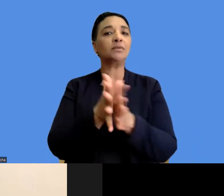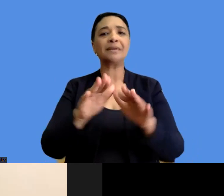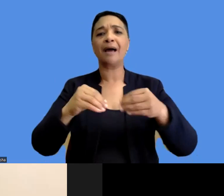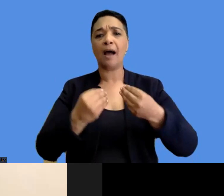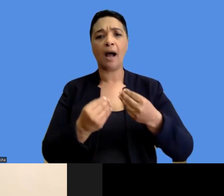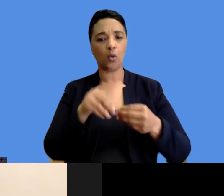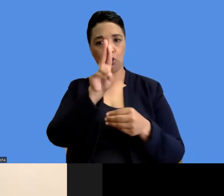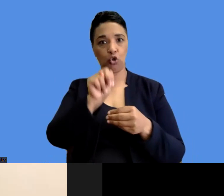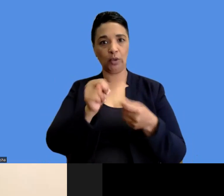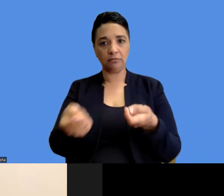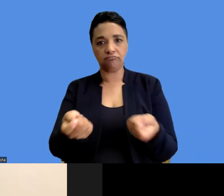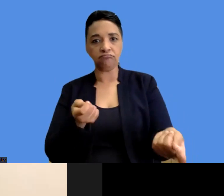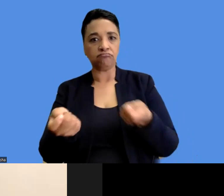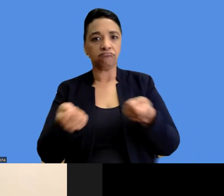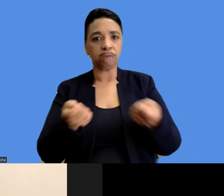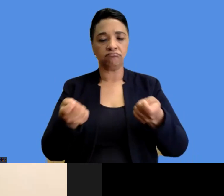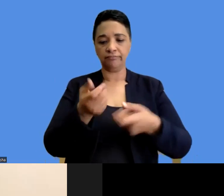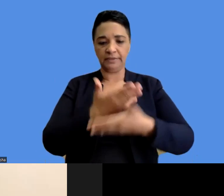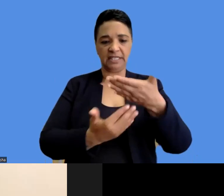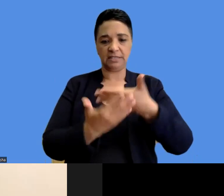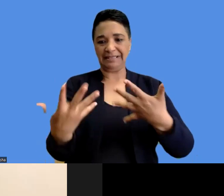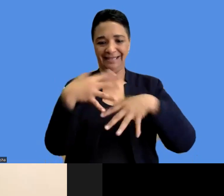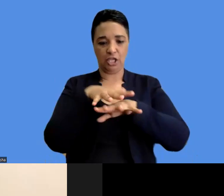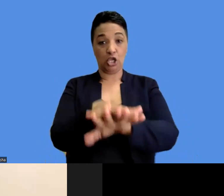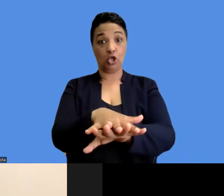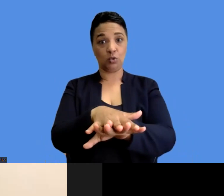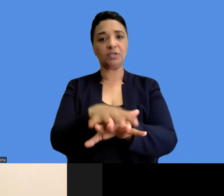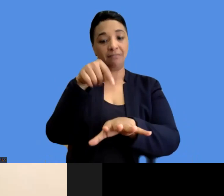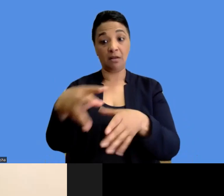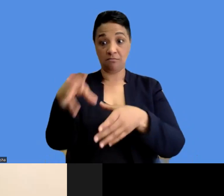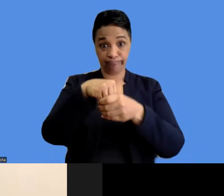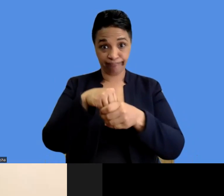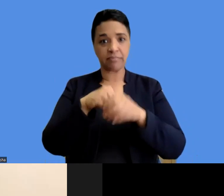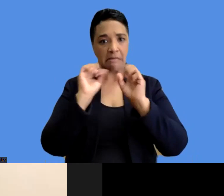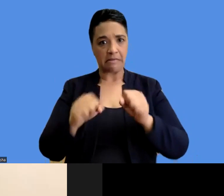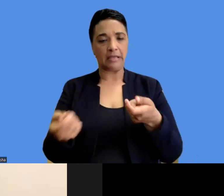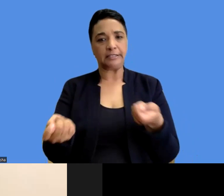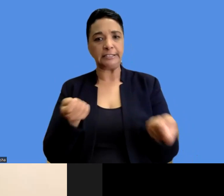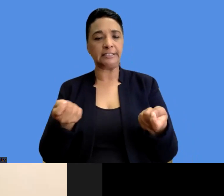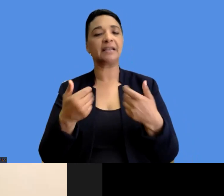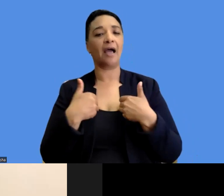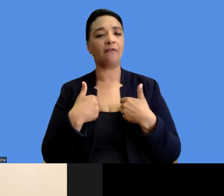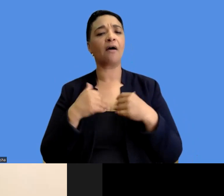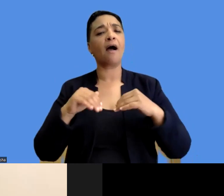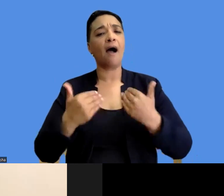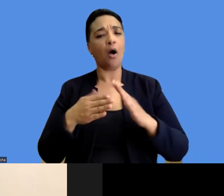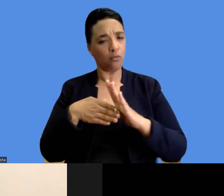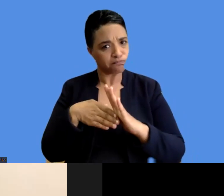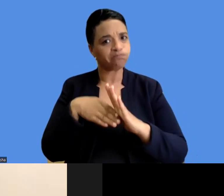how disability inclusive coordination could better